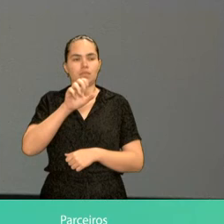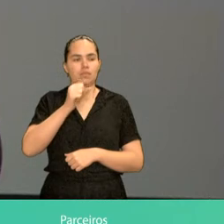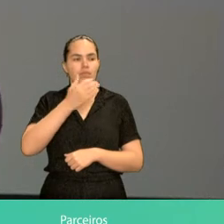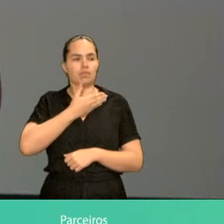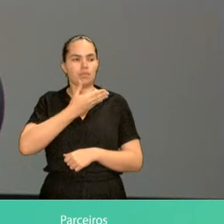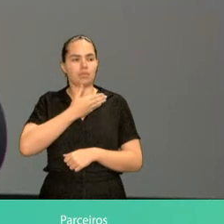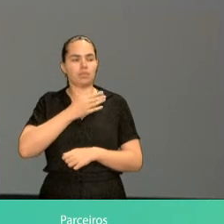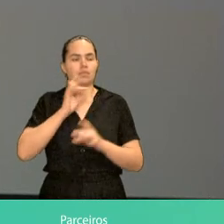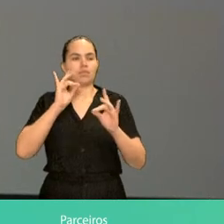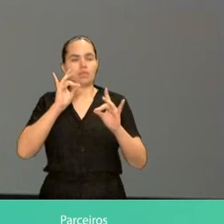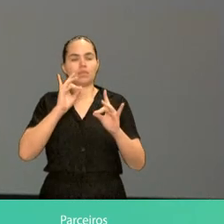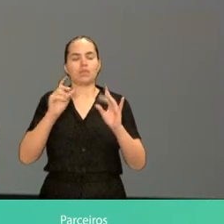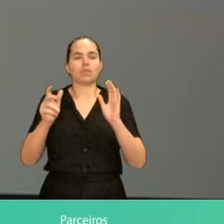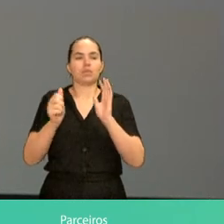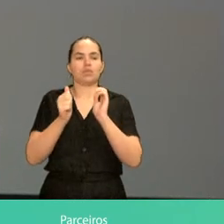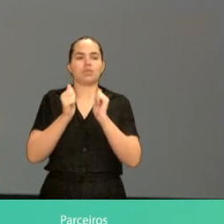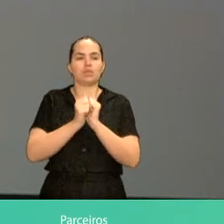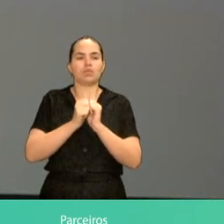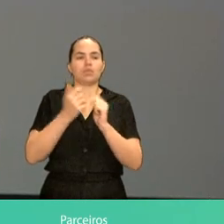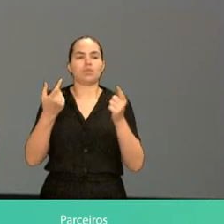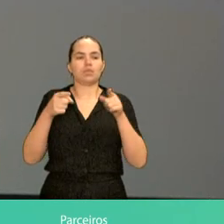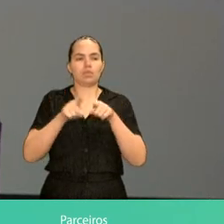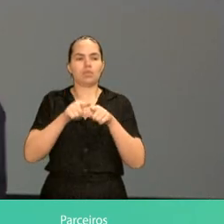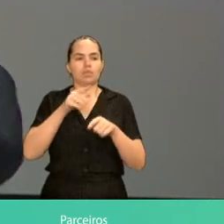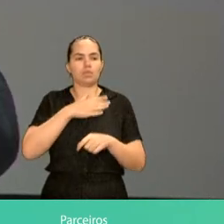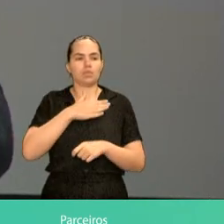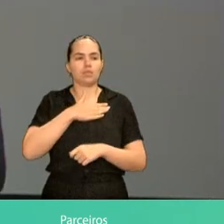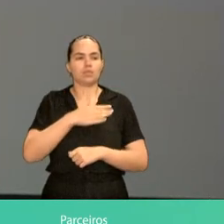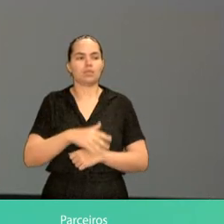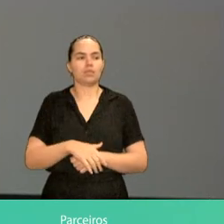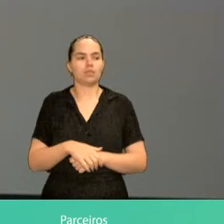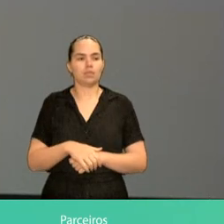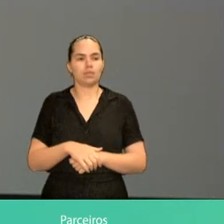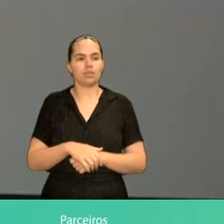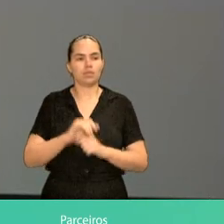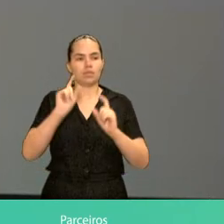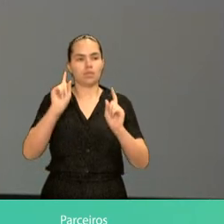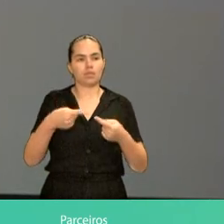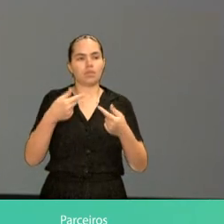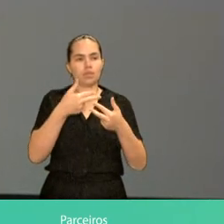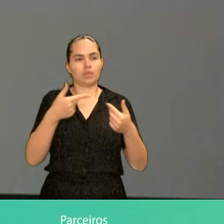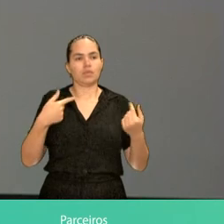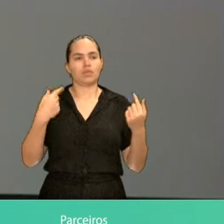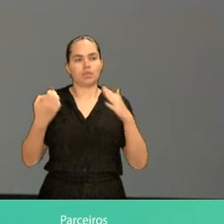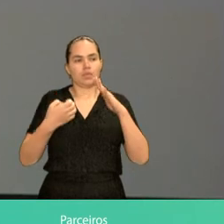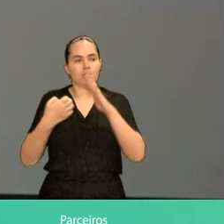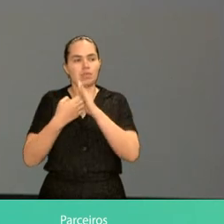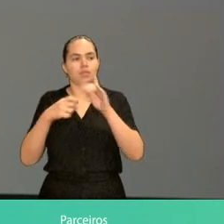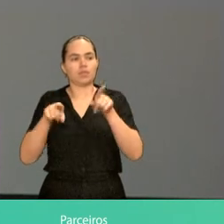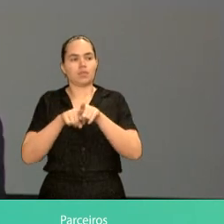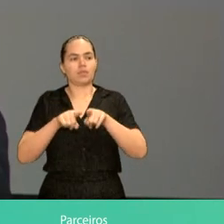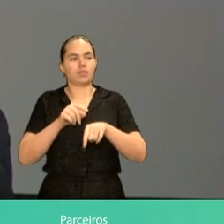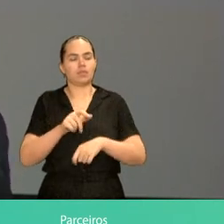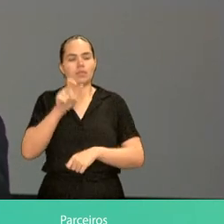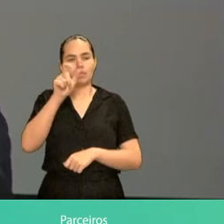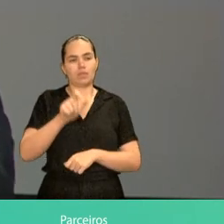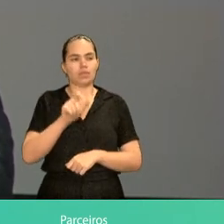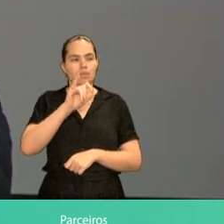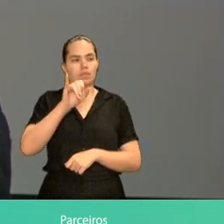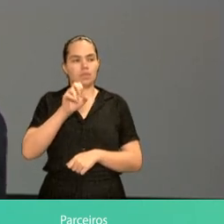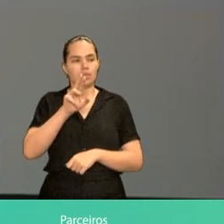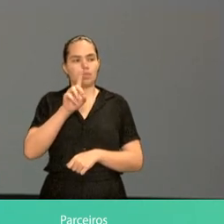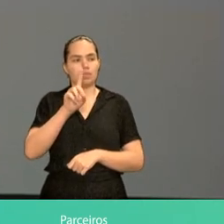I would like to congratulate Mr. Carlos Prado, Mr. Jurandir Picanço, Joaquim Rolim,